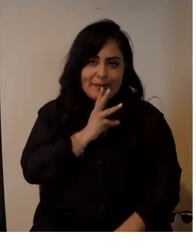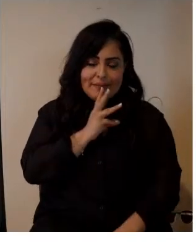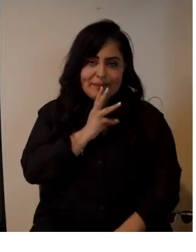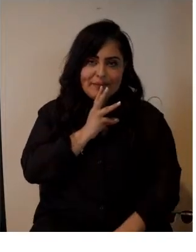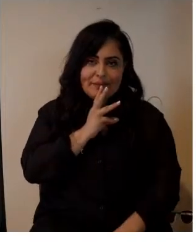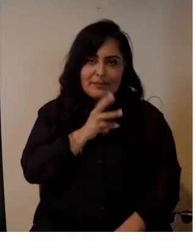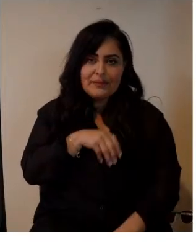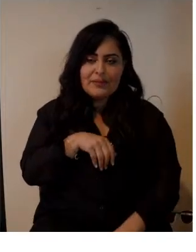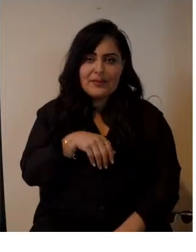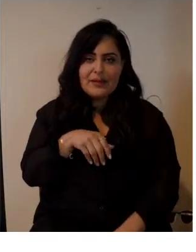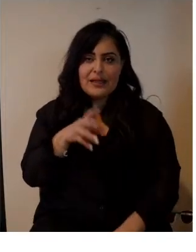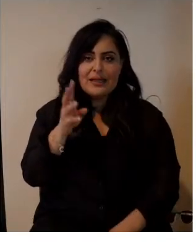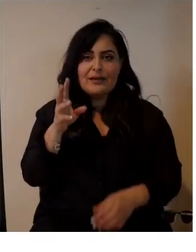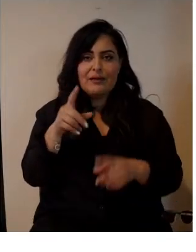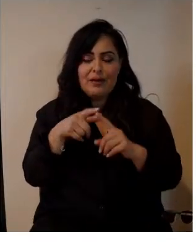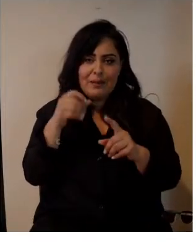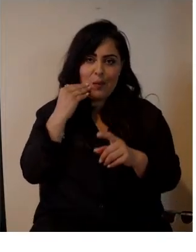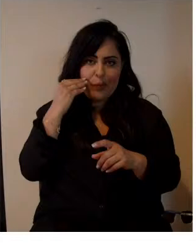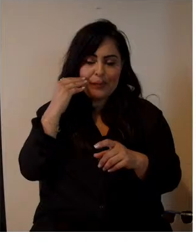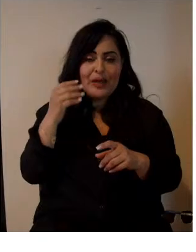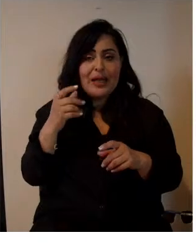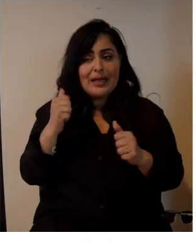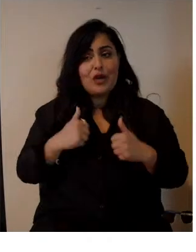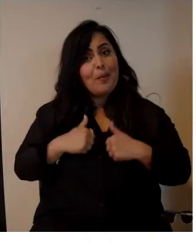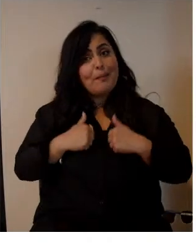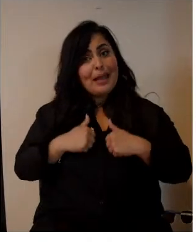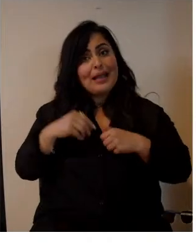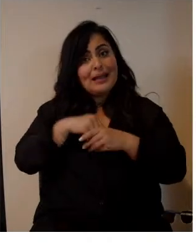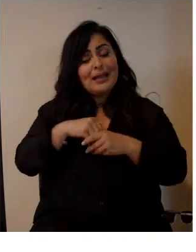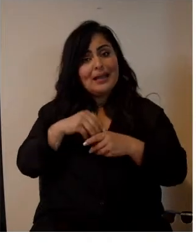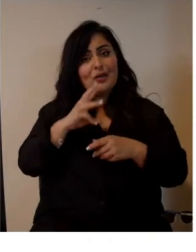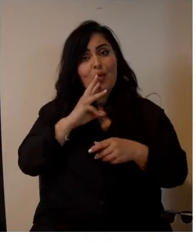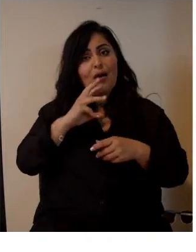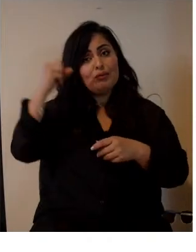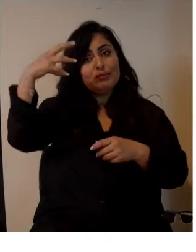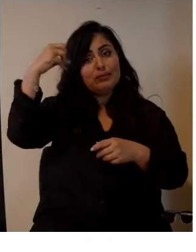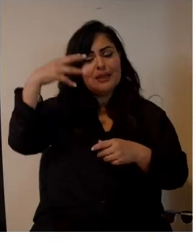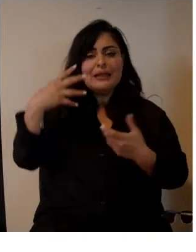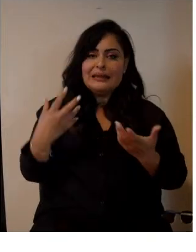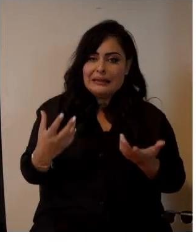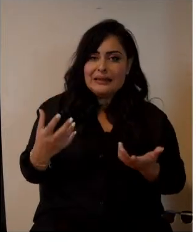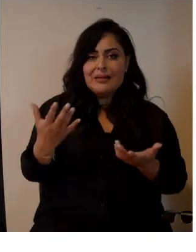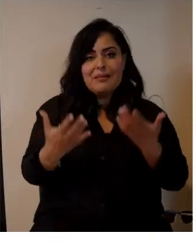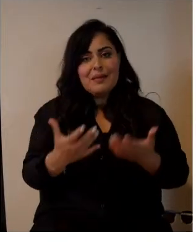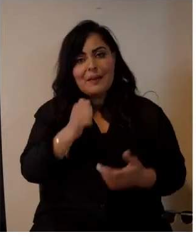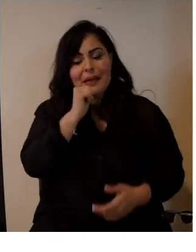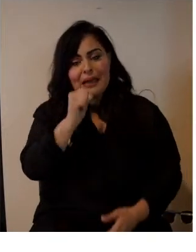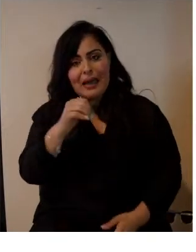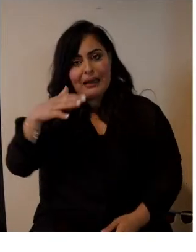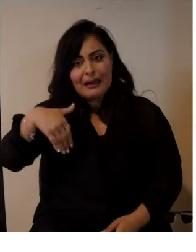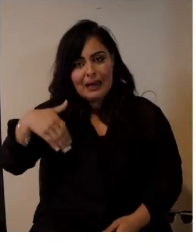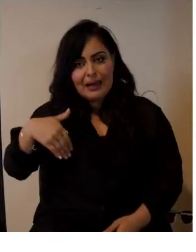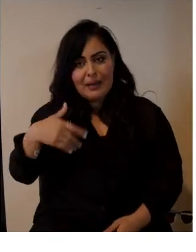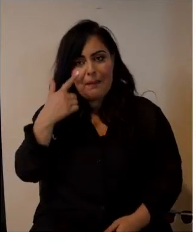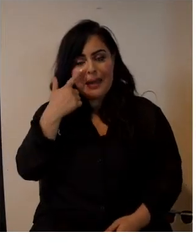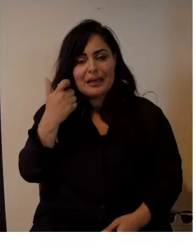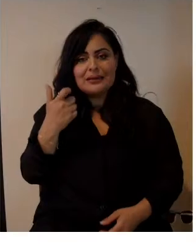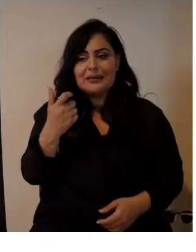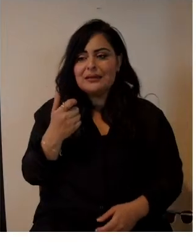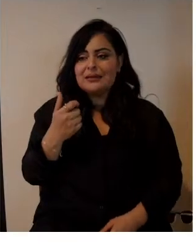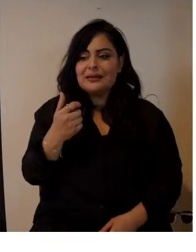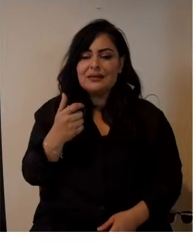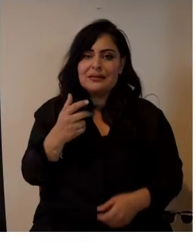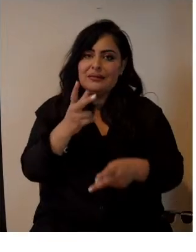It may not, someone also asked whether or not they can bathe in the water. It may not even be advisable to do that, just out of abundance